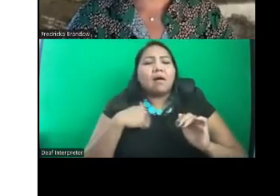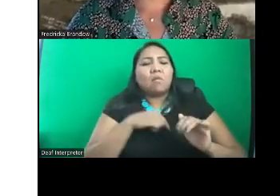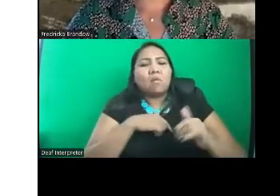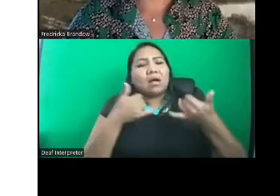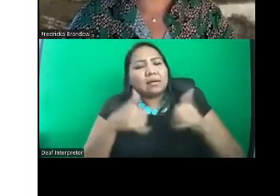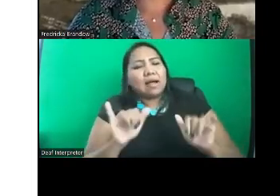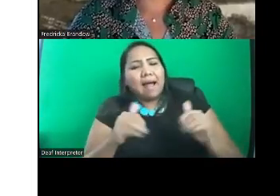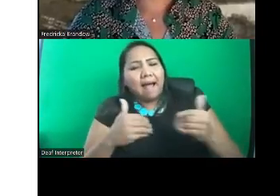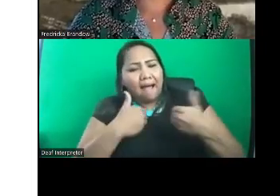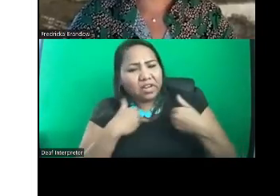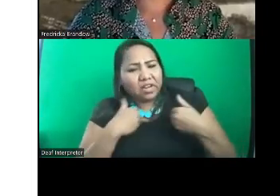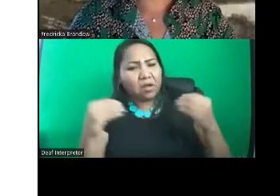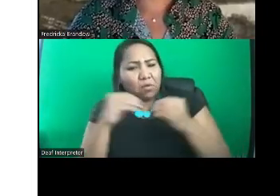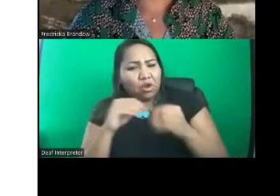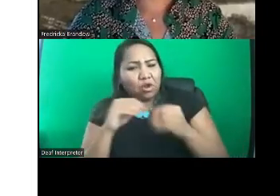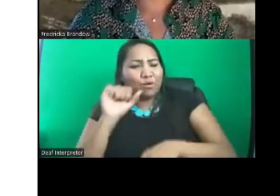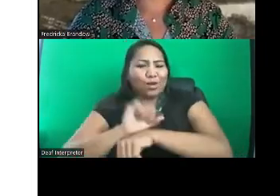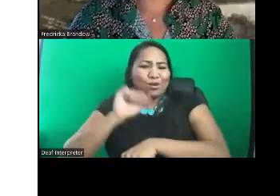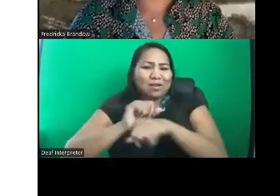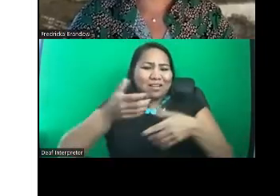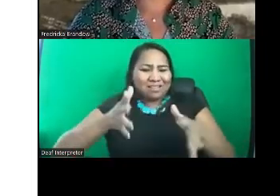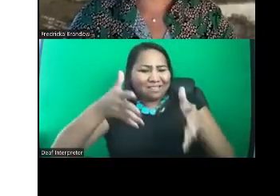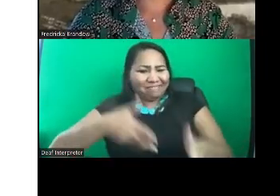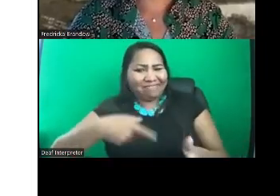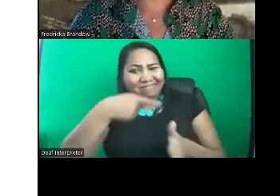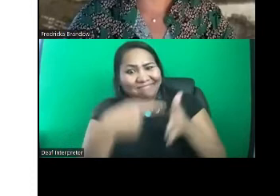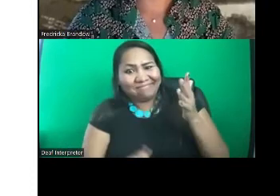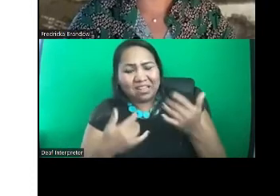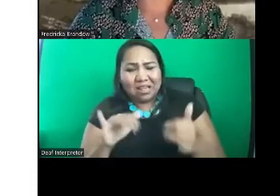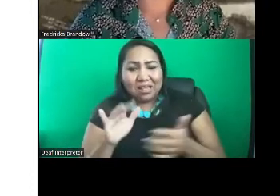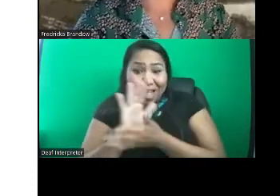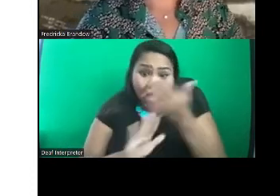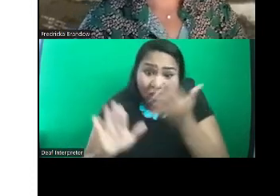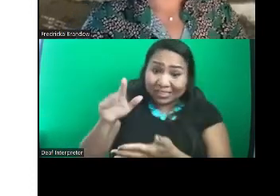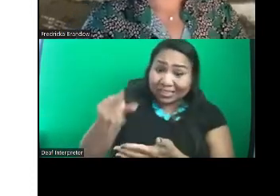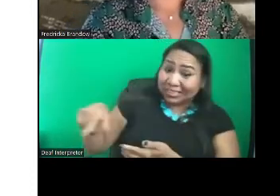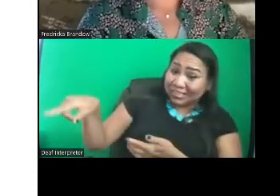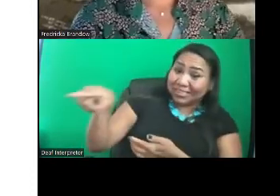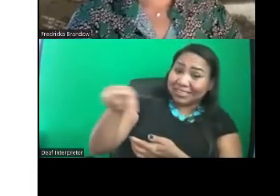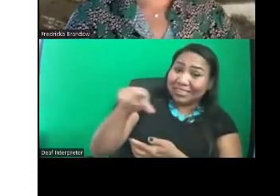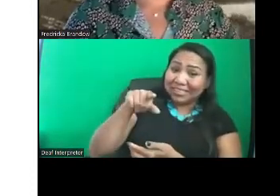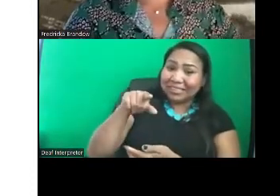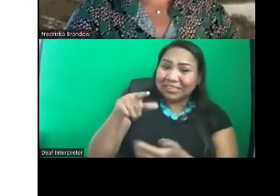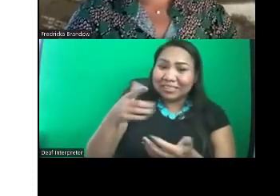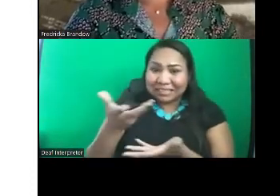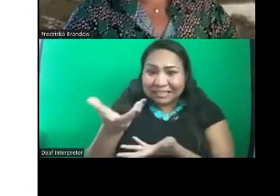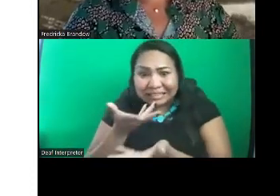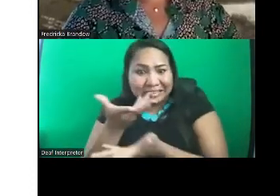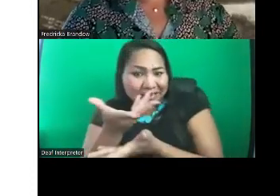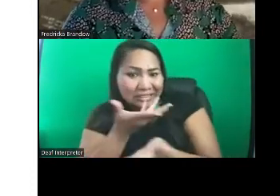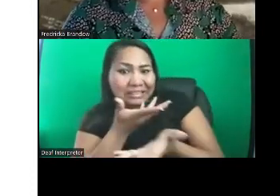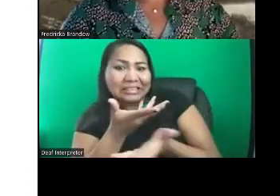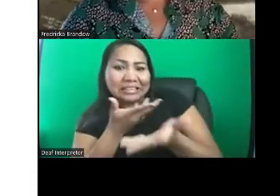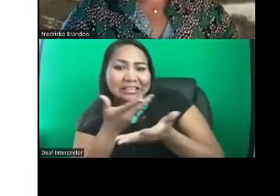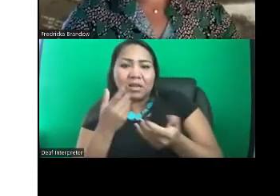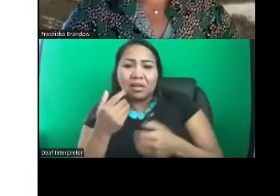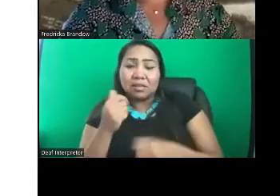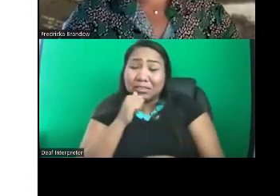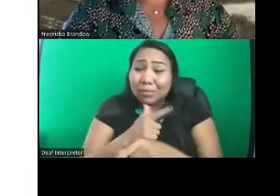institutions to engage our colleagues, relatives, brothers and sisters to learn about this history